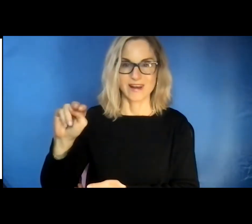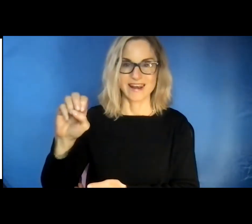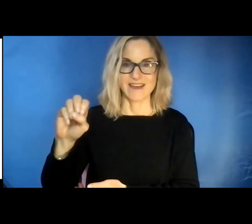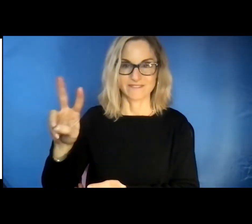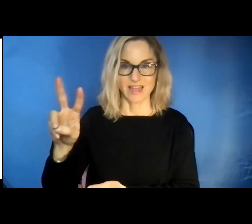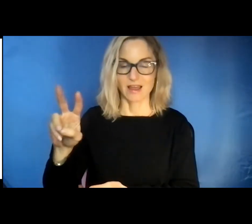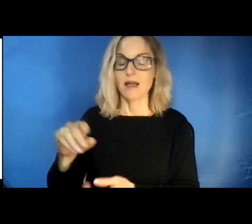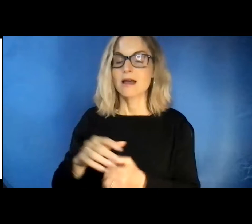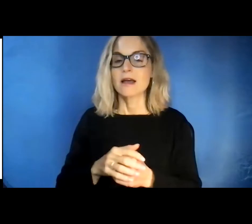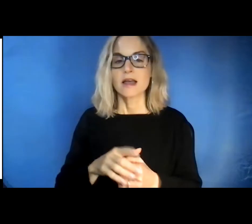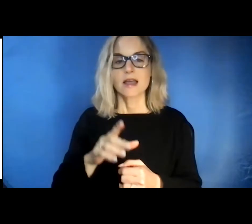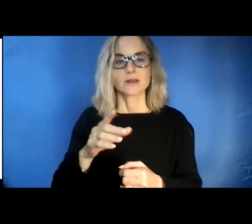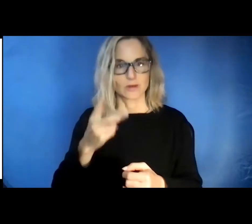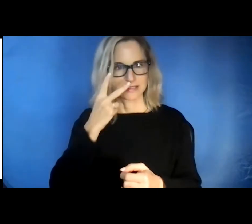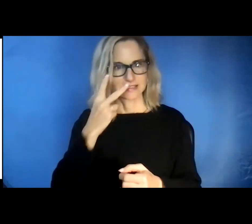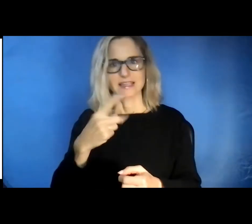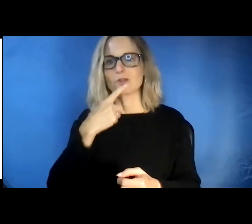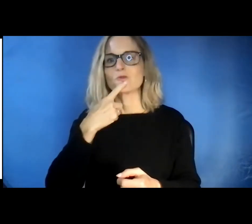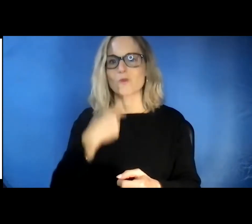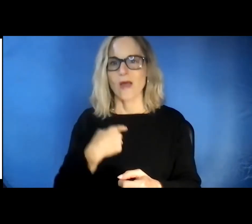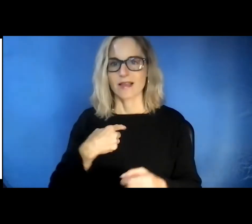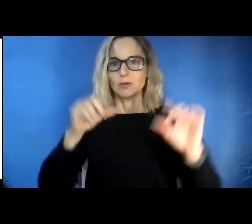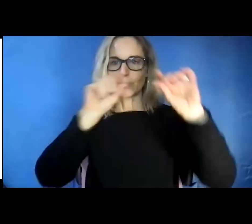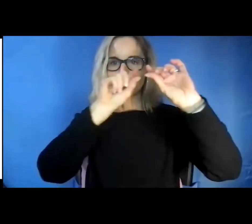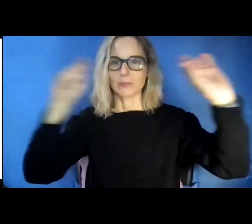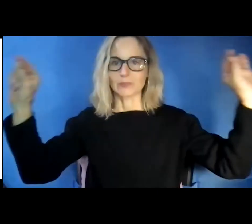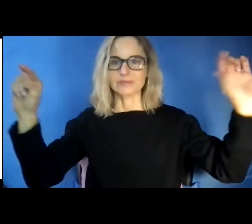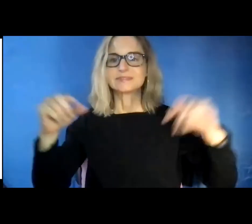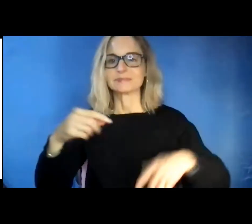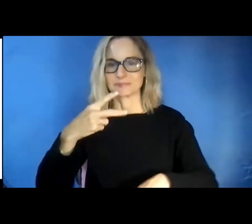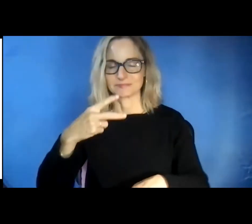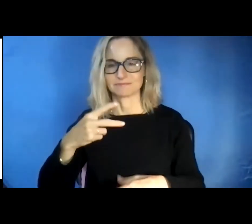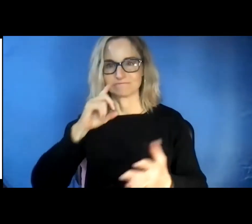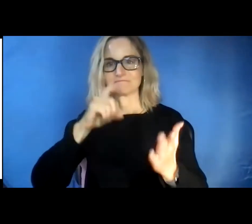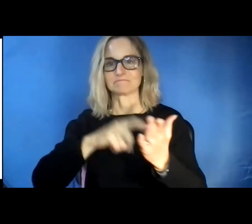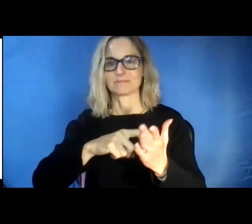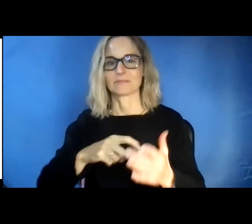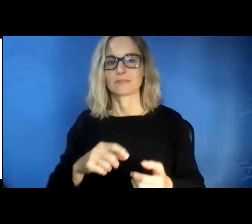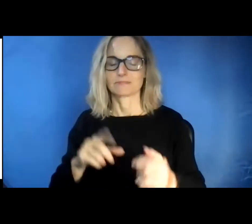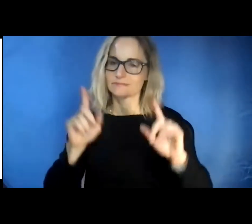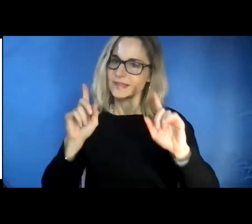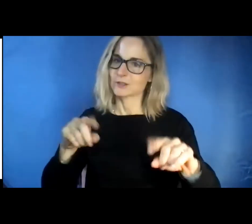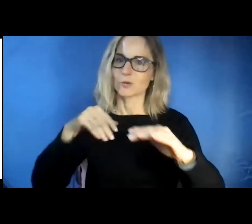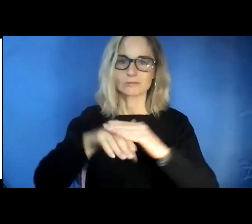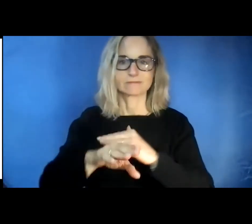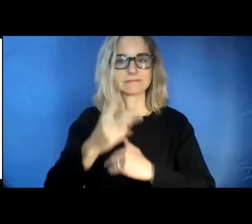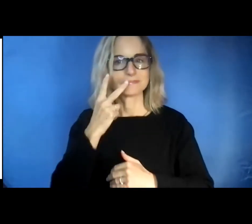that signature Tesla red that's outlining the top of the production facility. Let's go check it out.